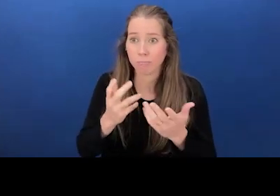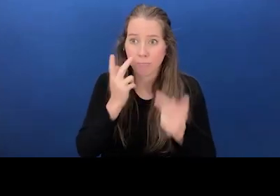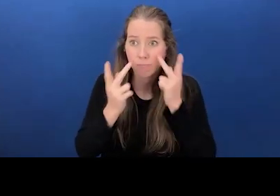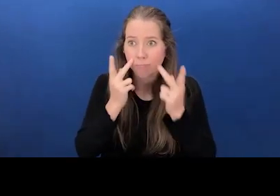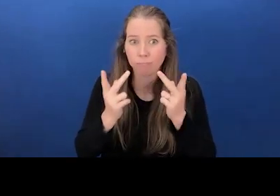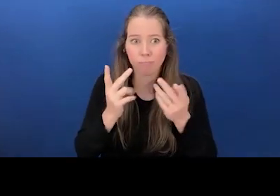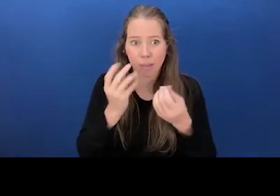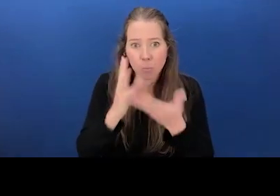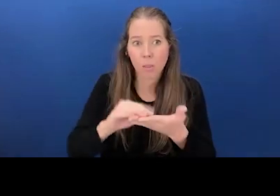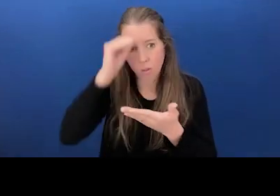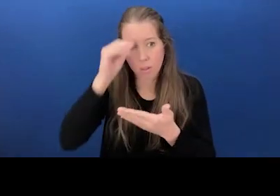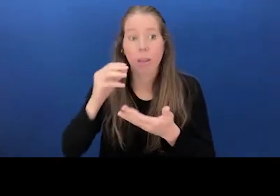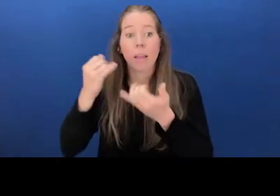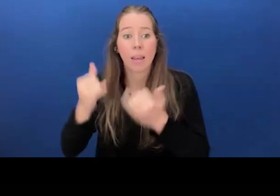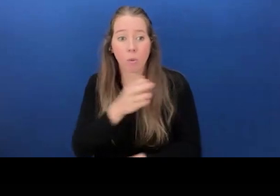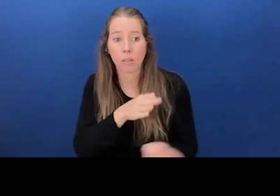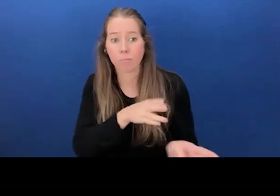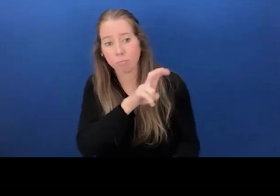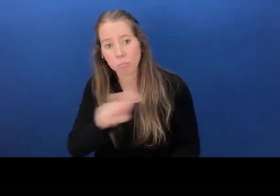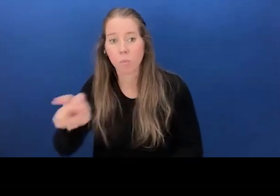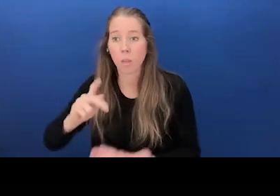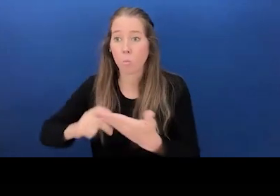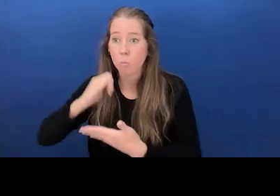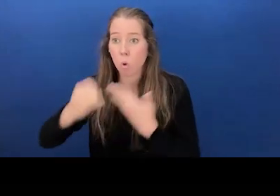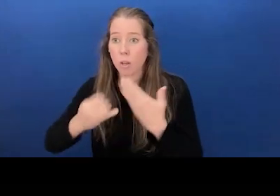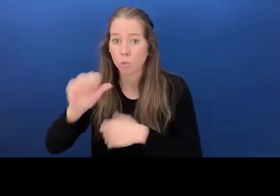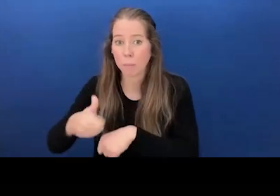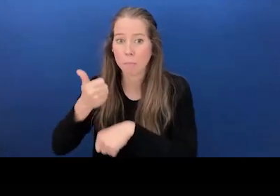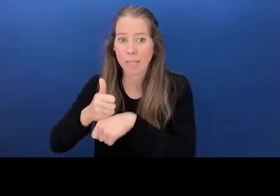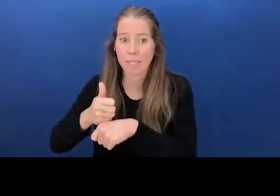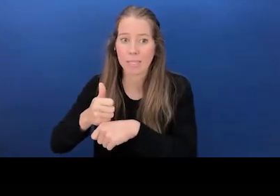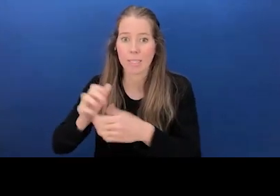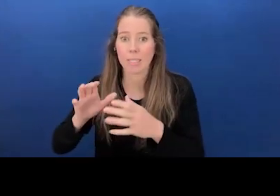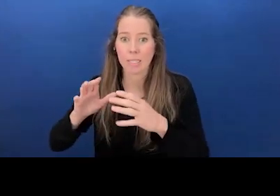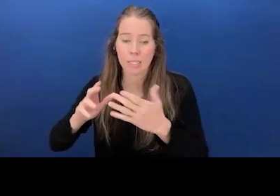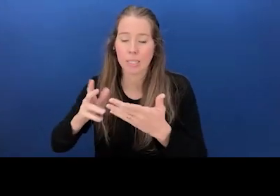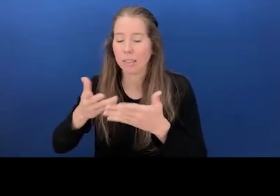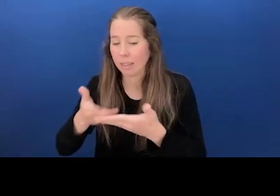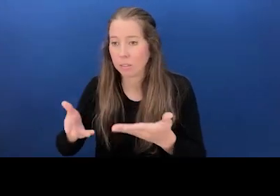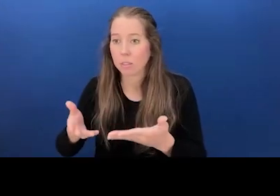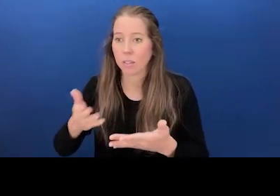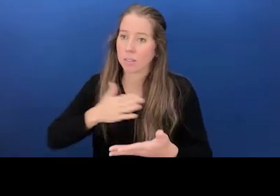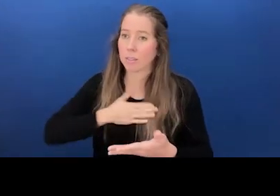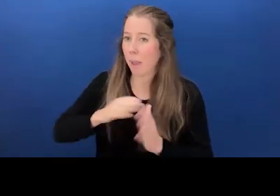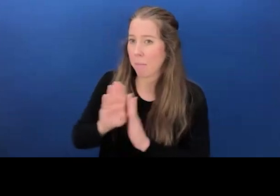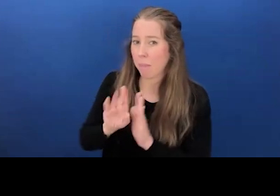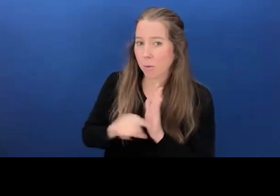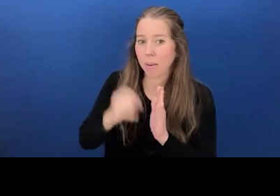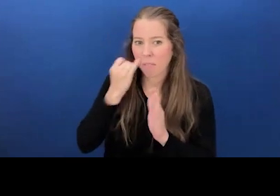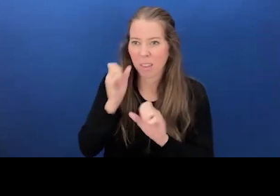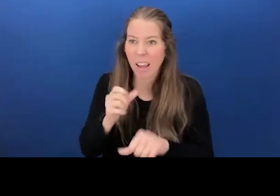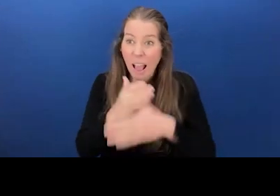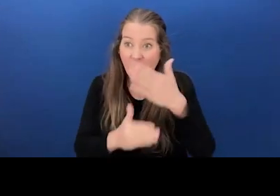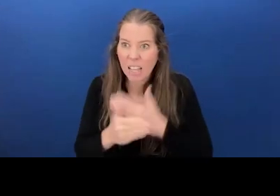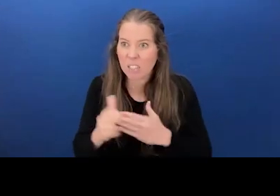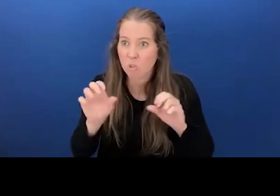you can do project-based activities, which that's me and my CTE background. Anytime you can get hands-on with an idea or a concept and